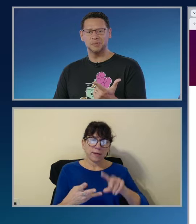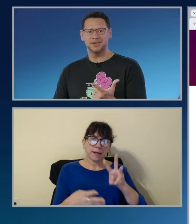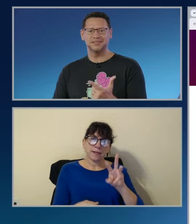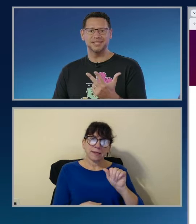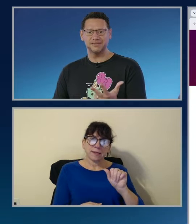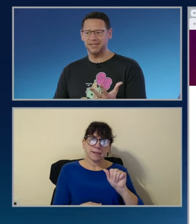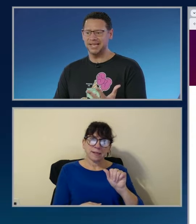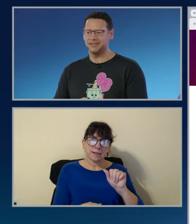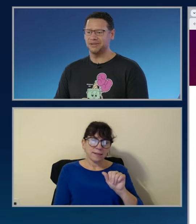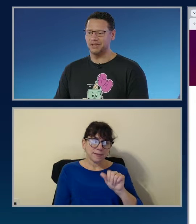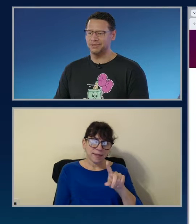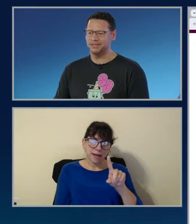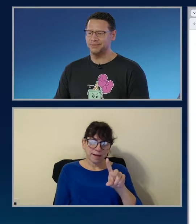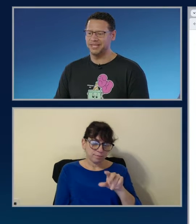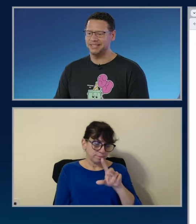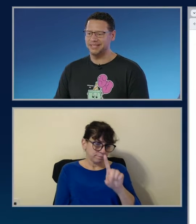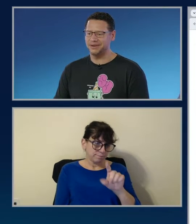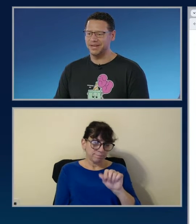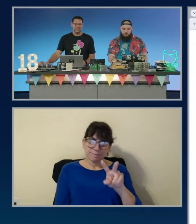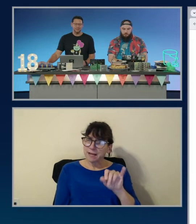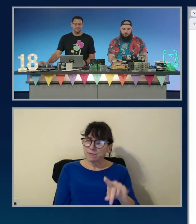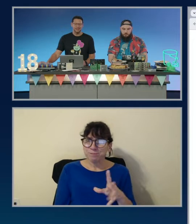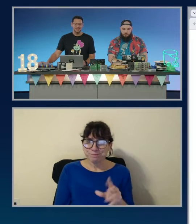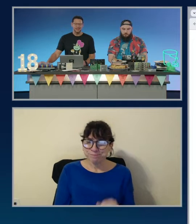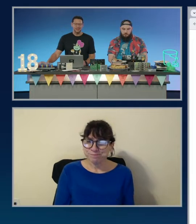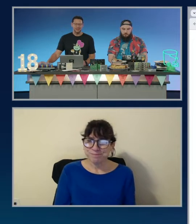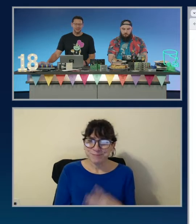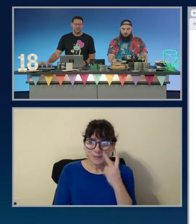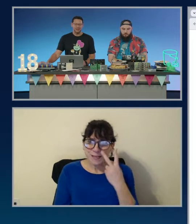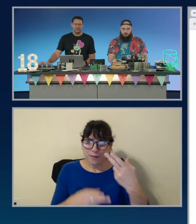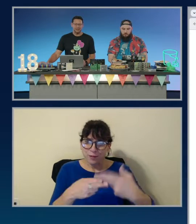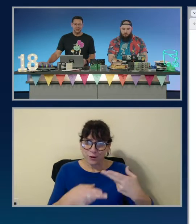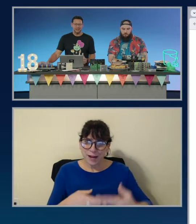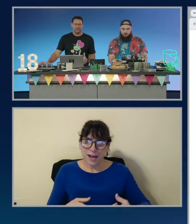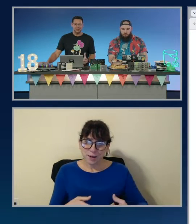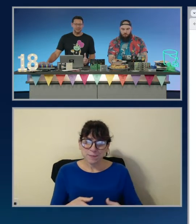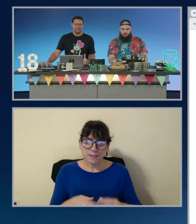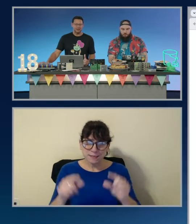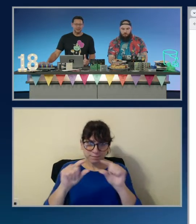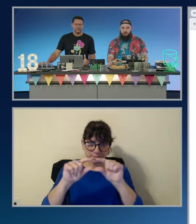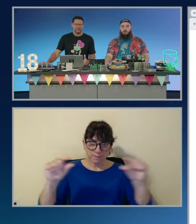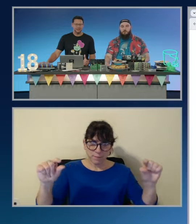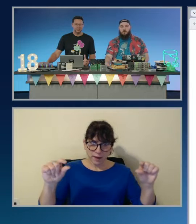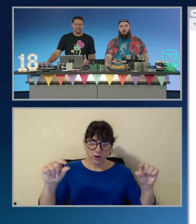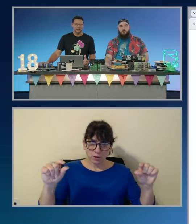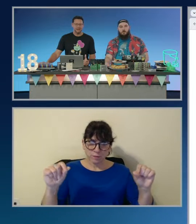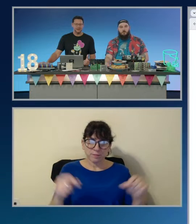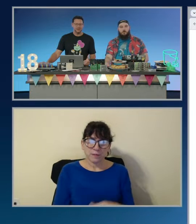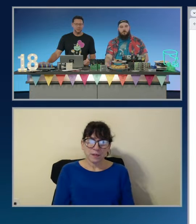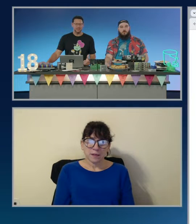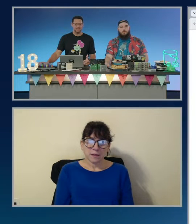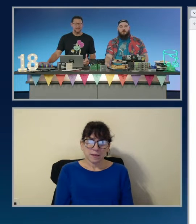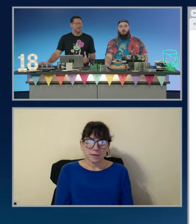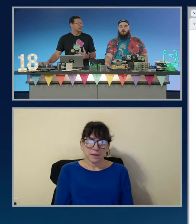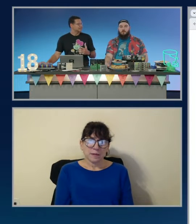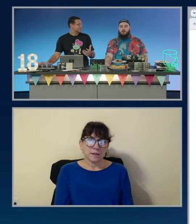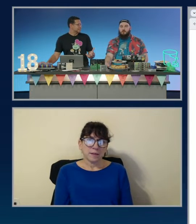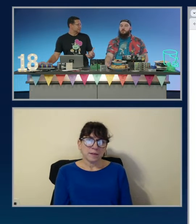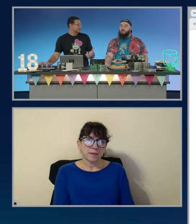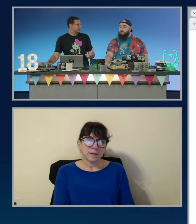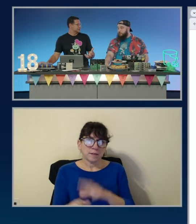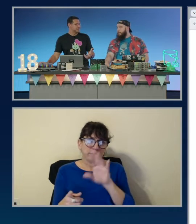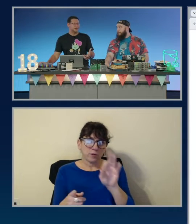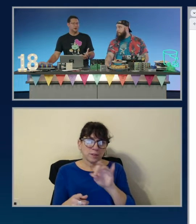Ivan Kopis, and David Lance are the hosts. We can see their names right up here, and right there it is, Forrest, Ivan, and Kopis.